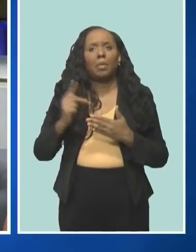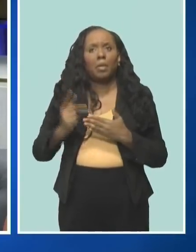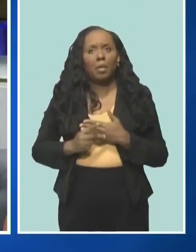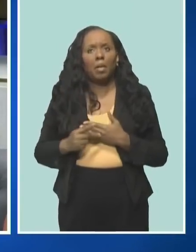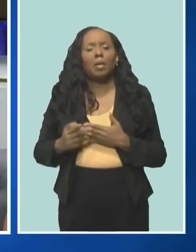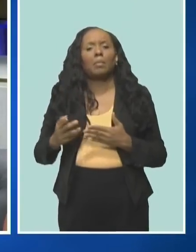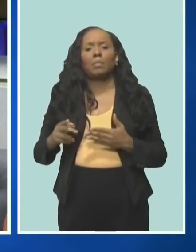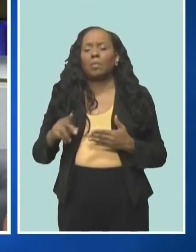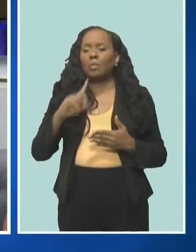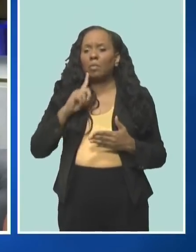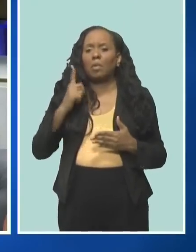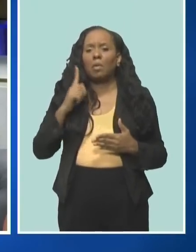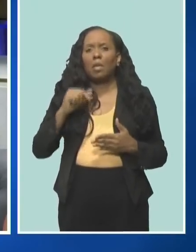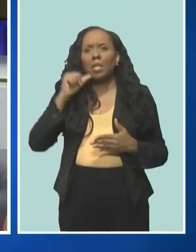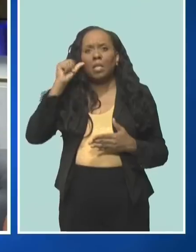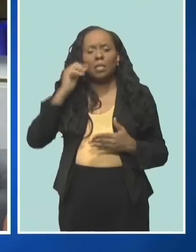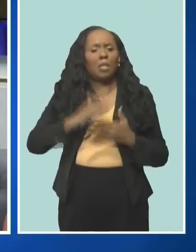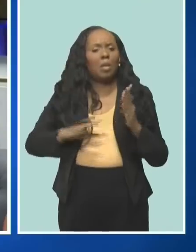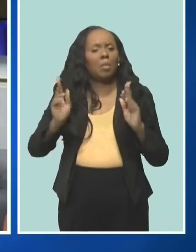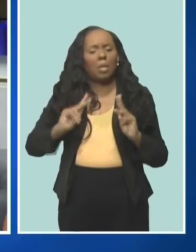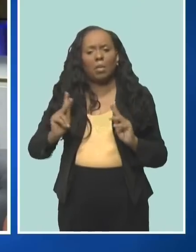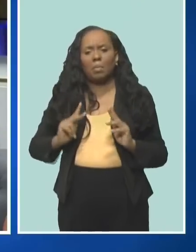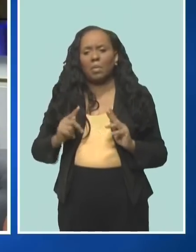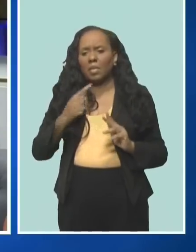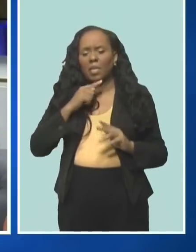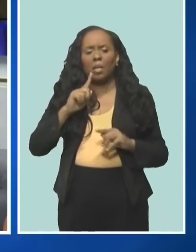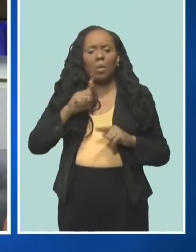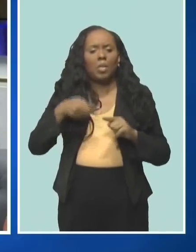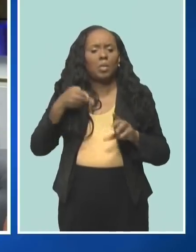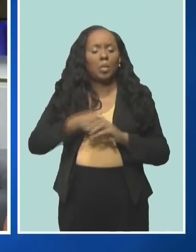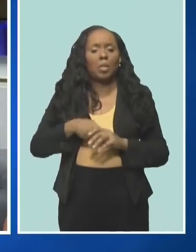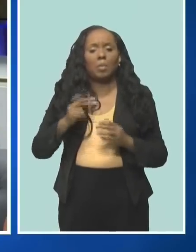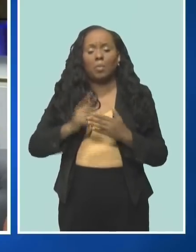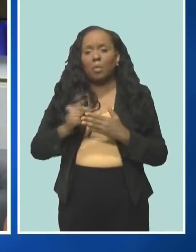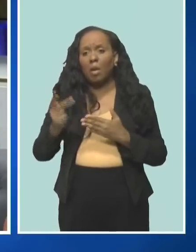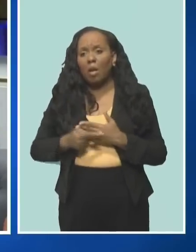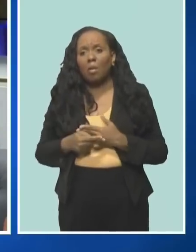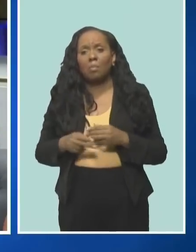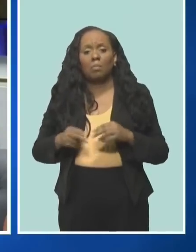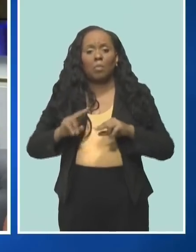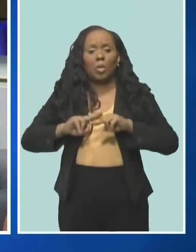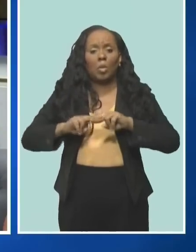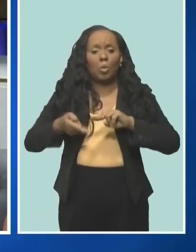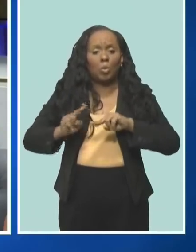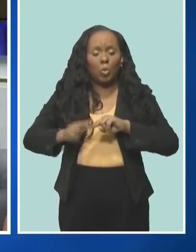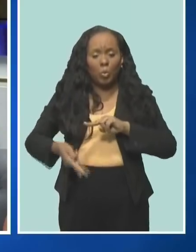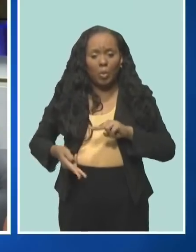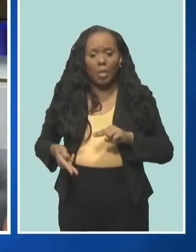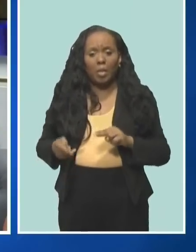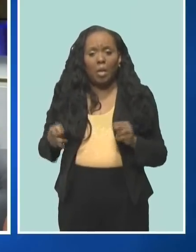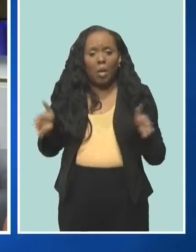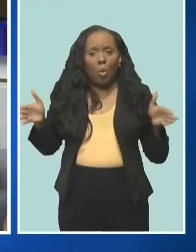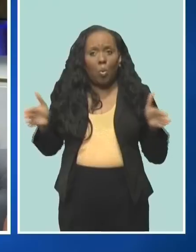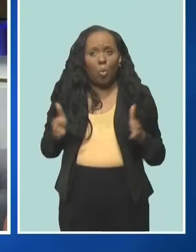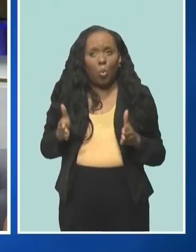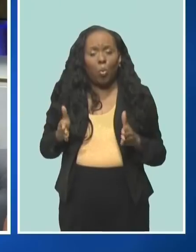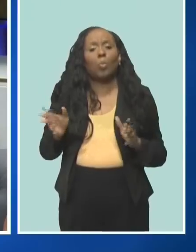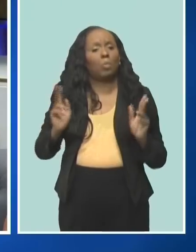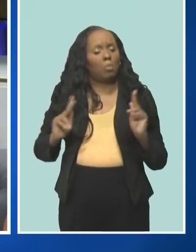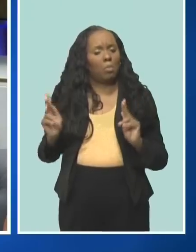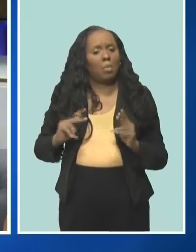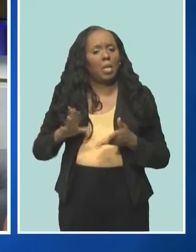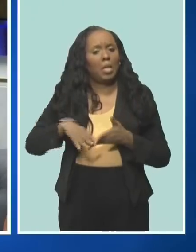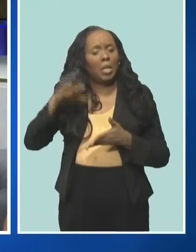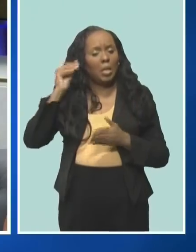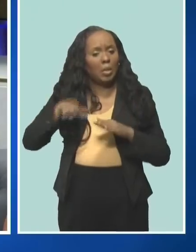the program, they've lost some weight. So the goals whereby everyone goes to learn to swim, the Masters